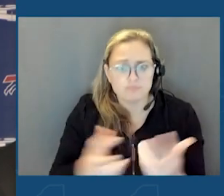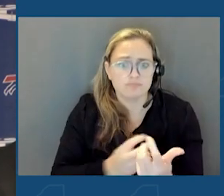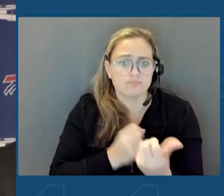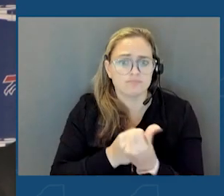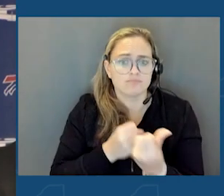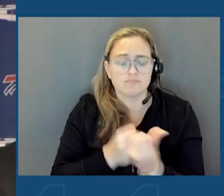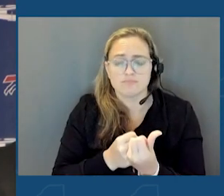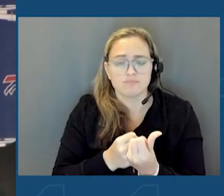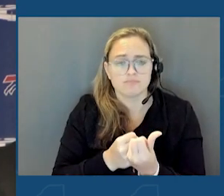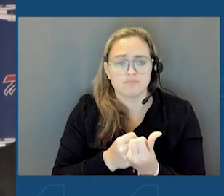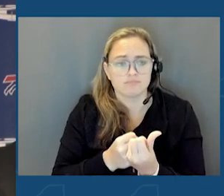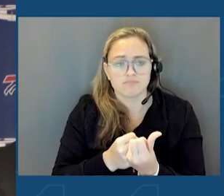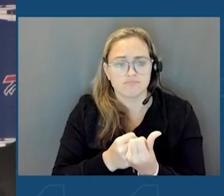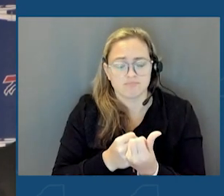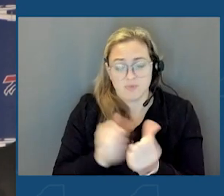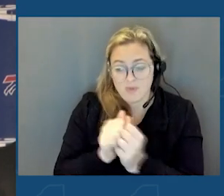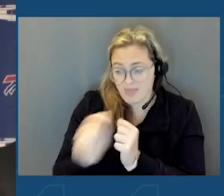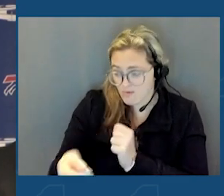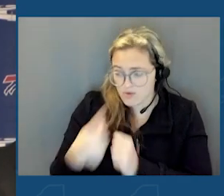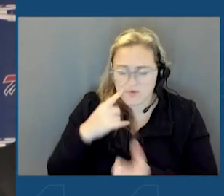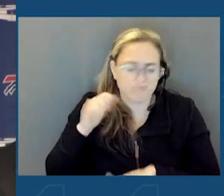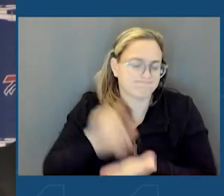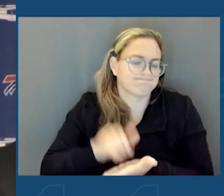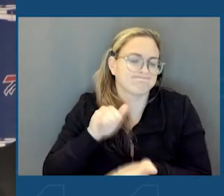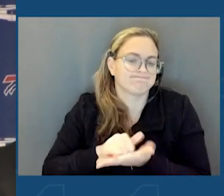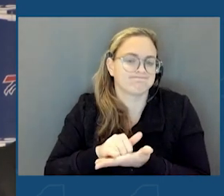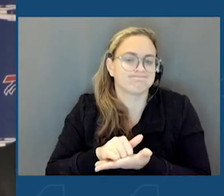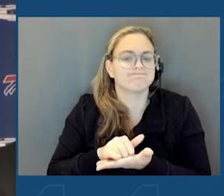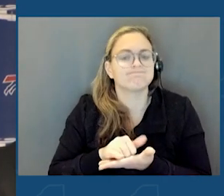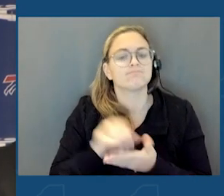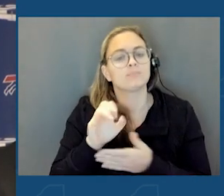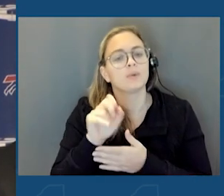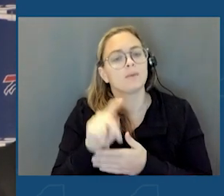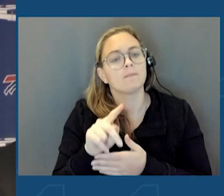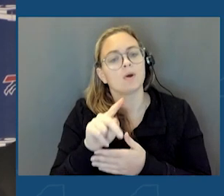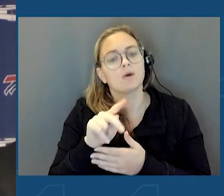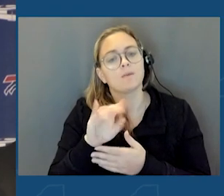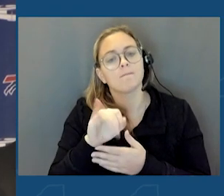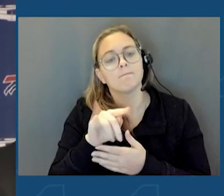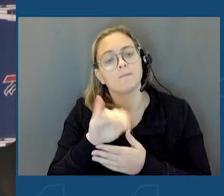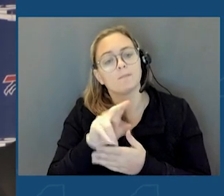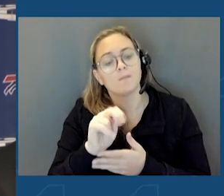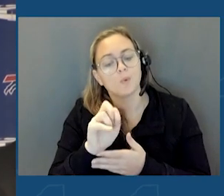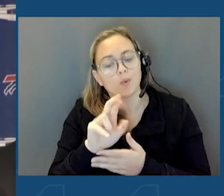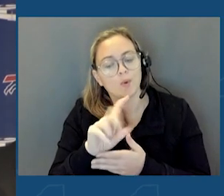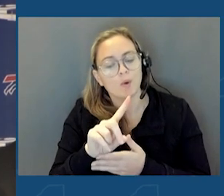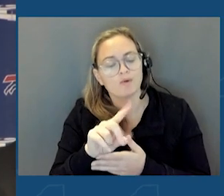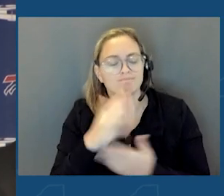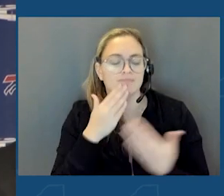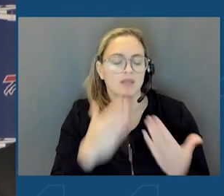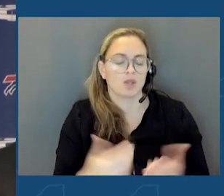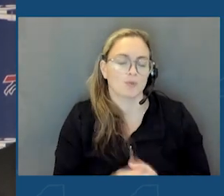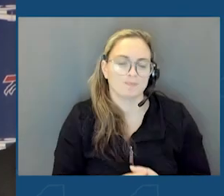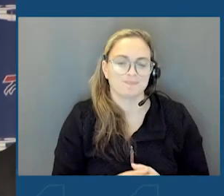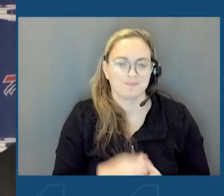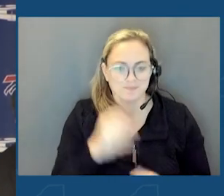We wouldn't be here if it wasn't for you. And also Mark Poloncarz, thank you very much.